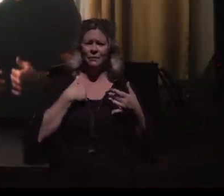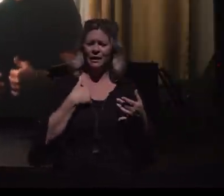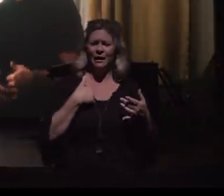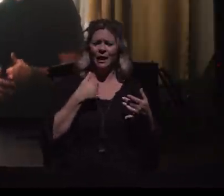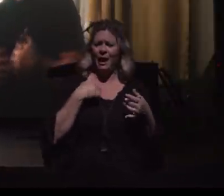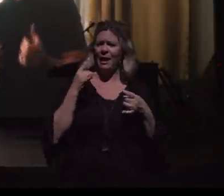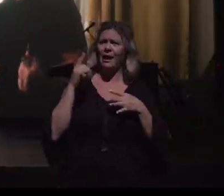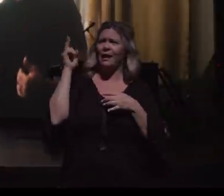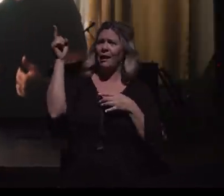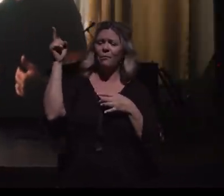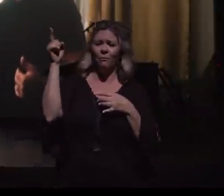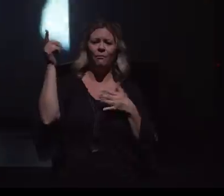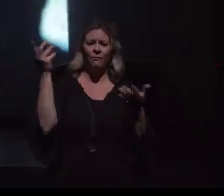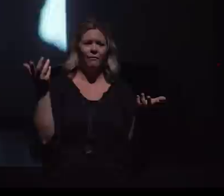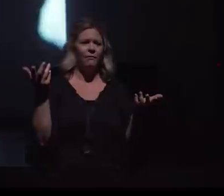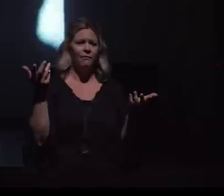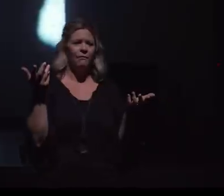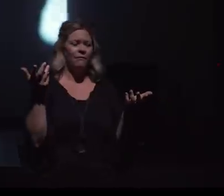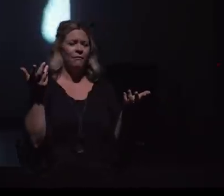hates me. Like, that's where we are.